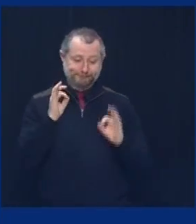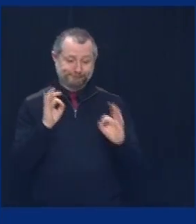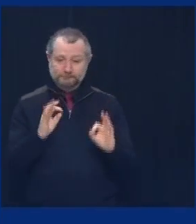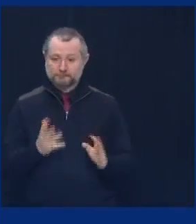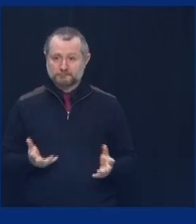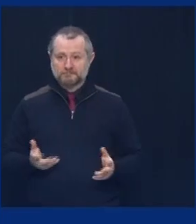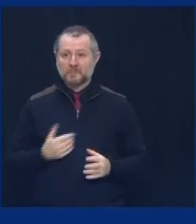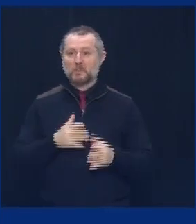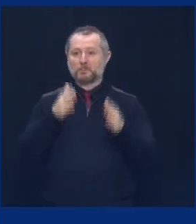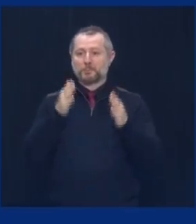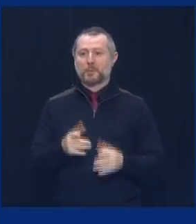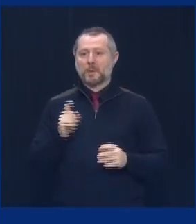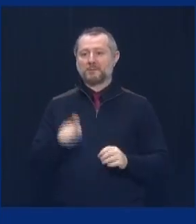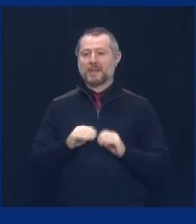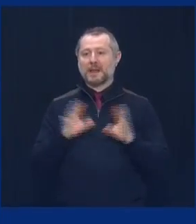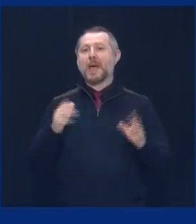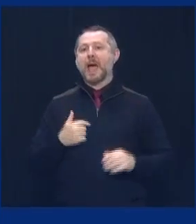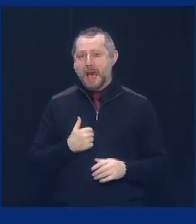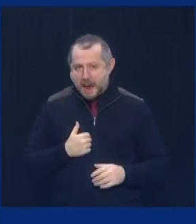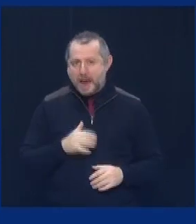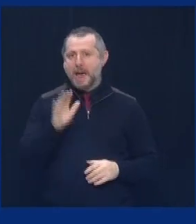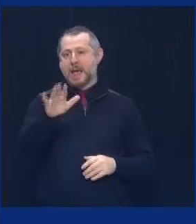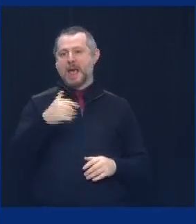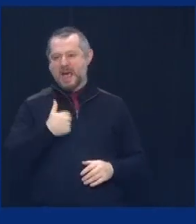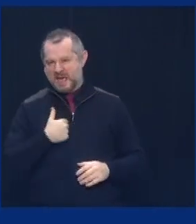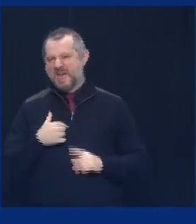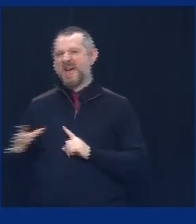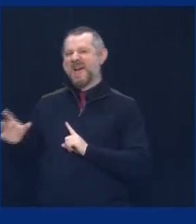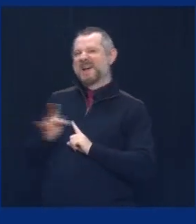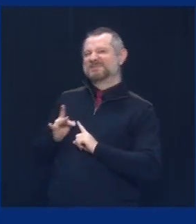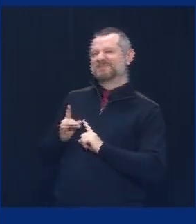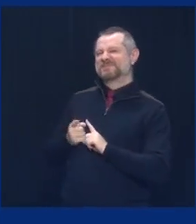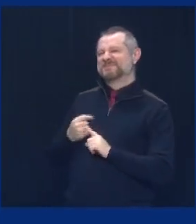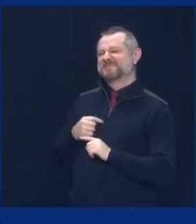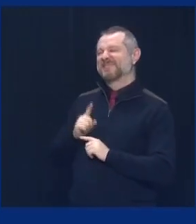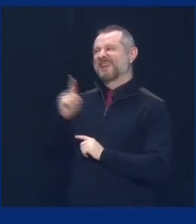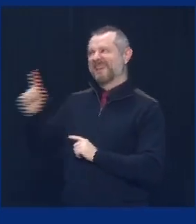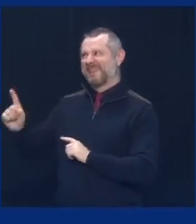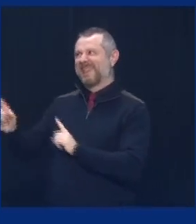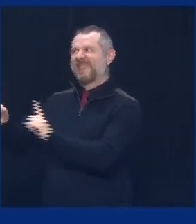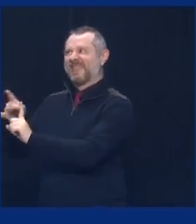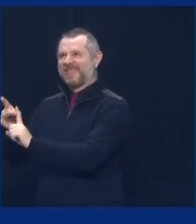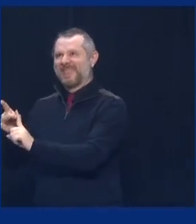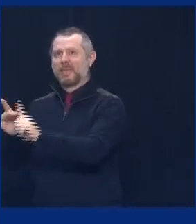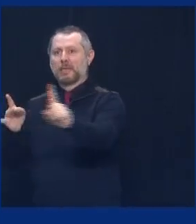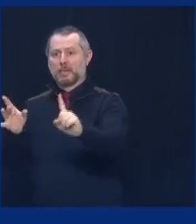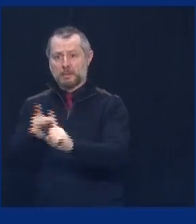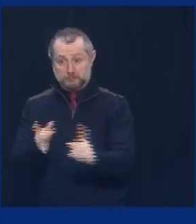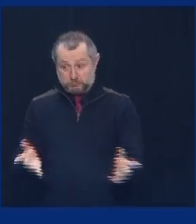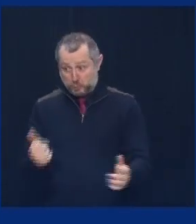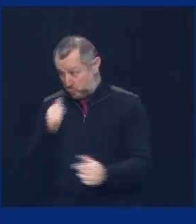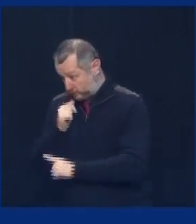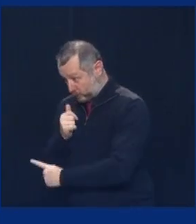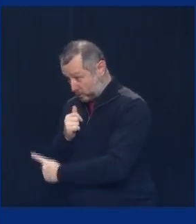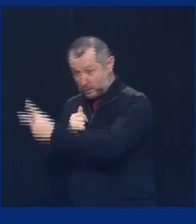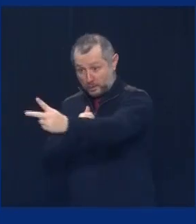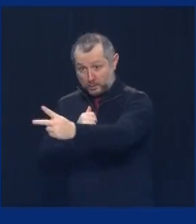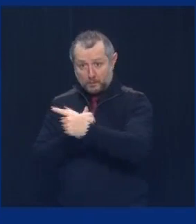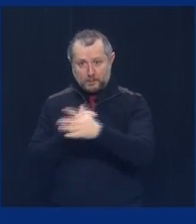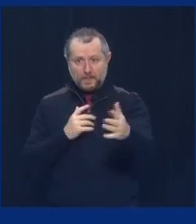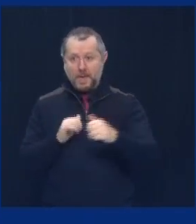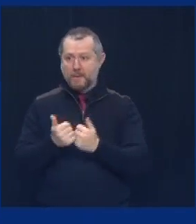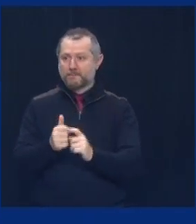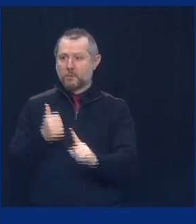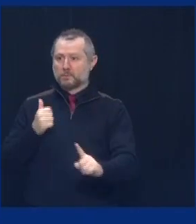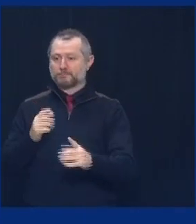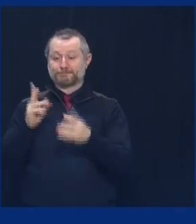say with some certainty, and you're right, it's all from them, so it's only as good as their recollection